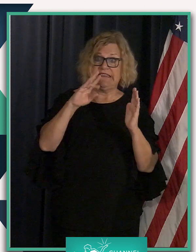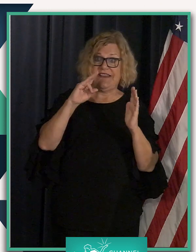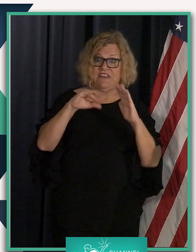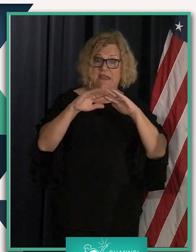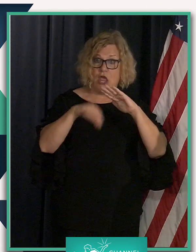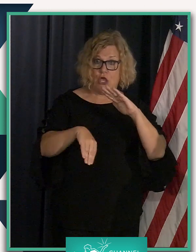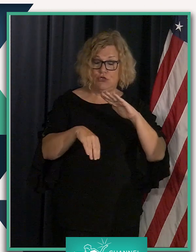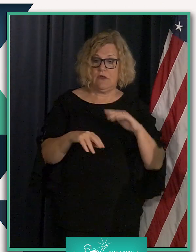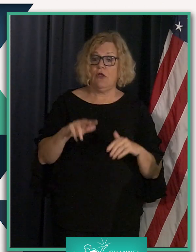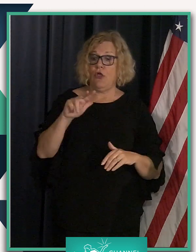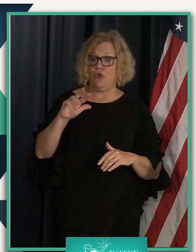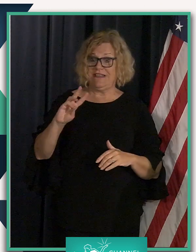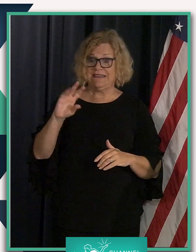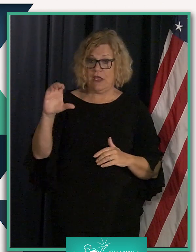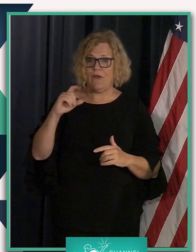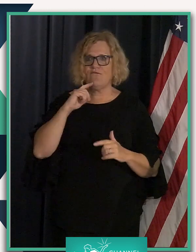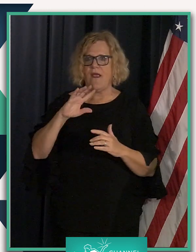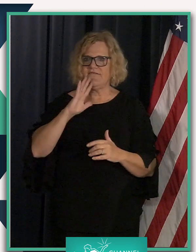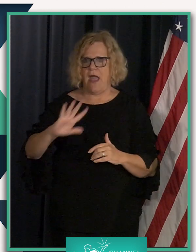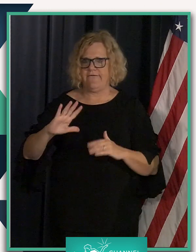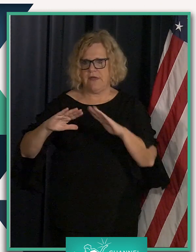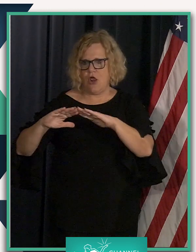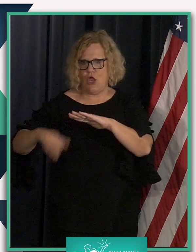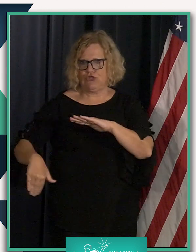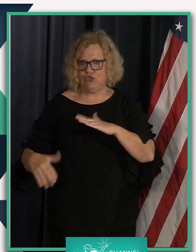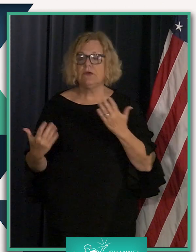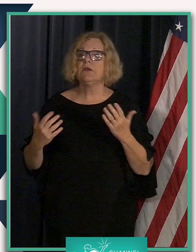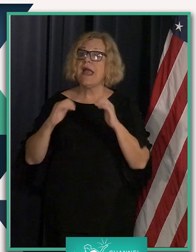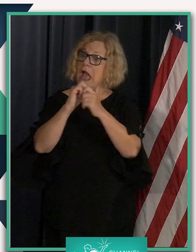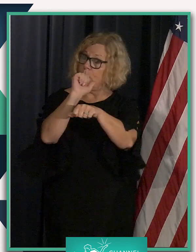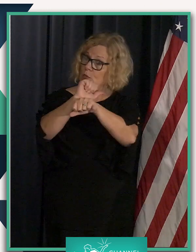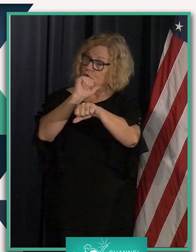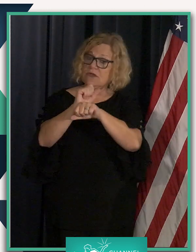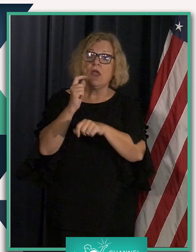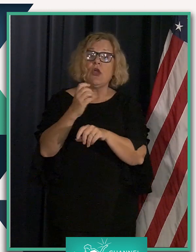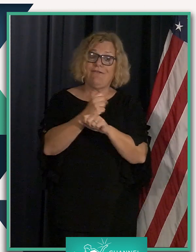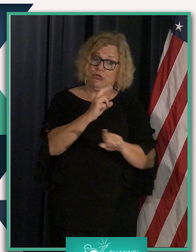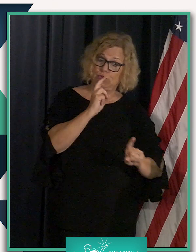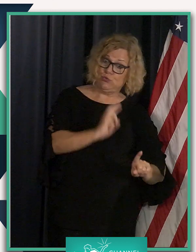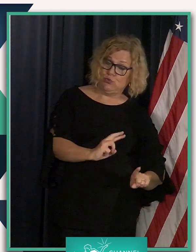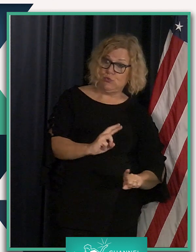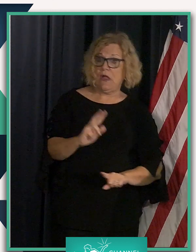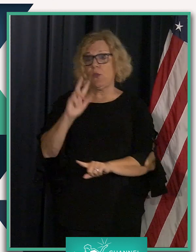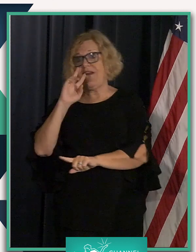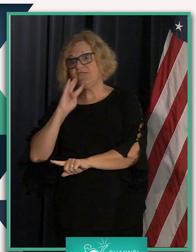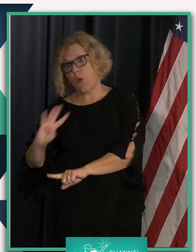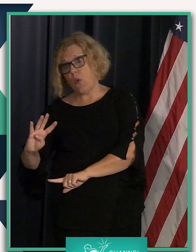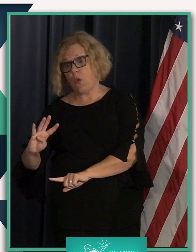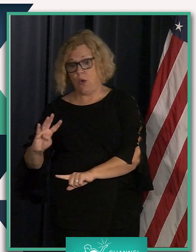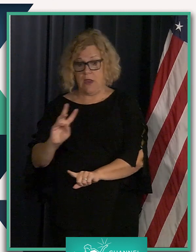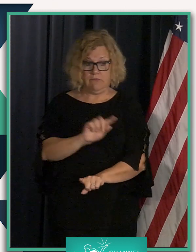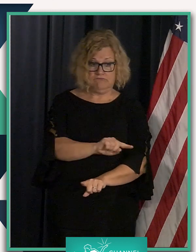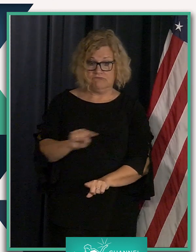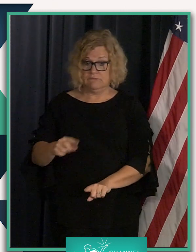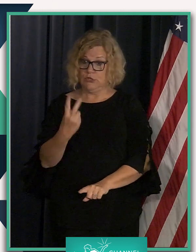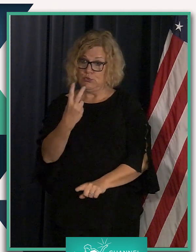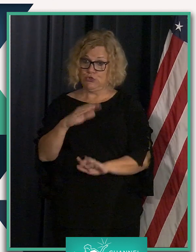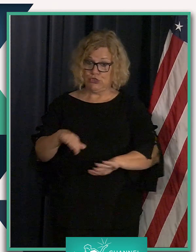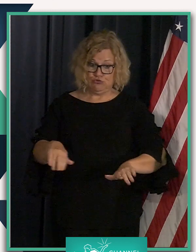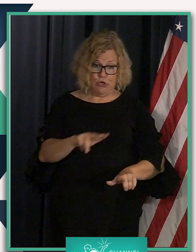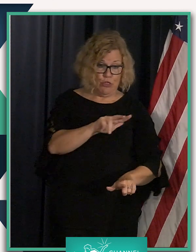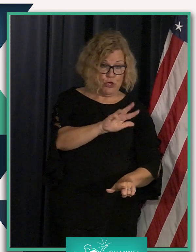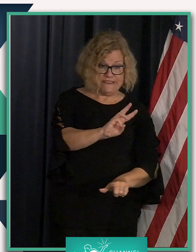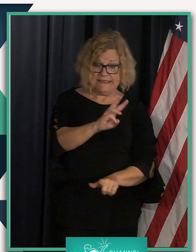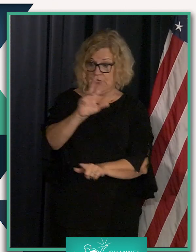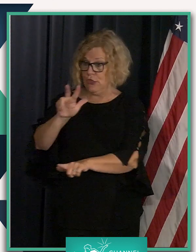and under, $3,600 if they're 5 and under. So here's how it works. You get a 2-year-old and a 4-year-old. That's 2 children,